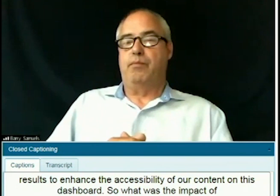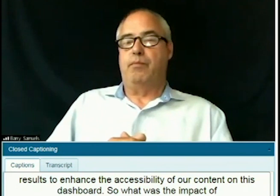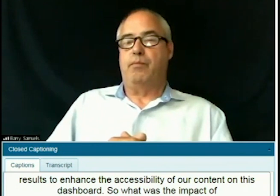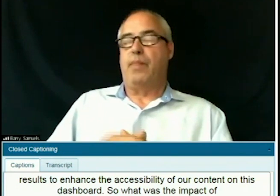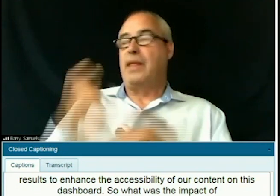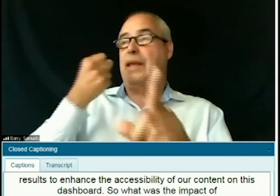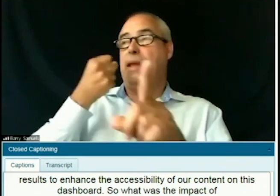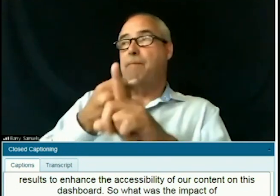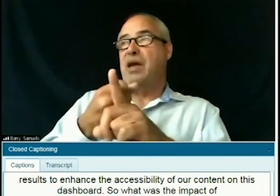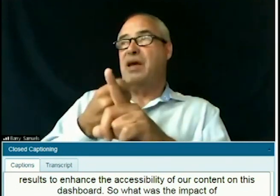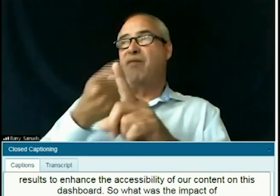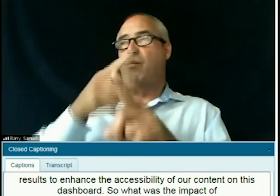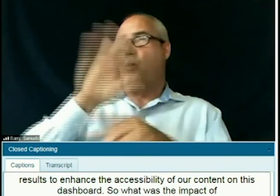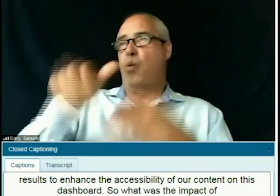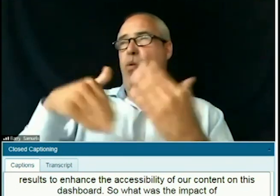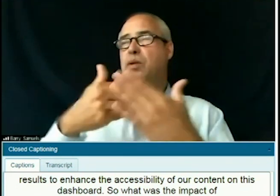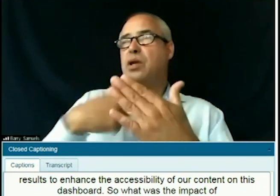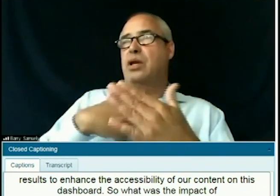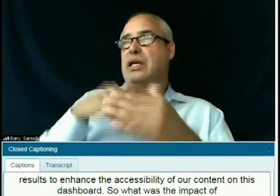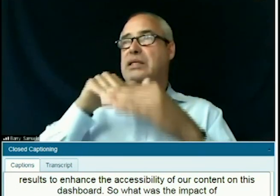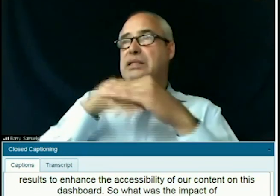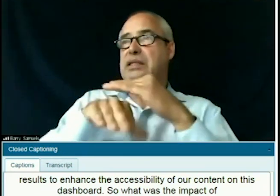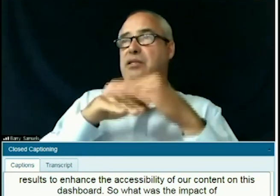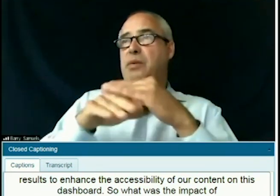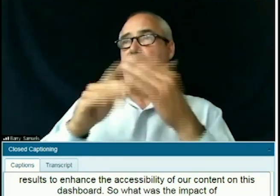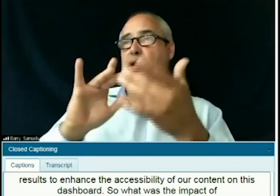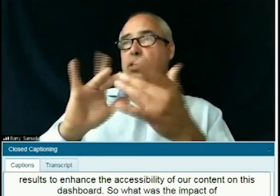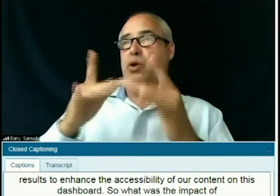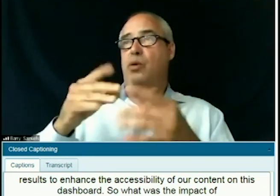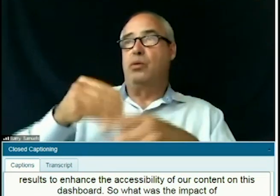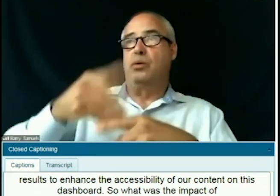of all this? Well, we launched our